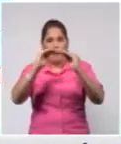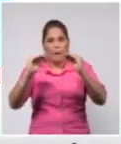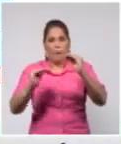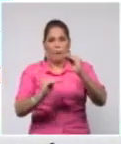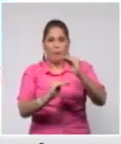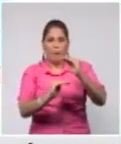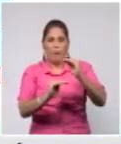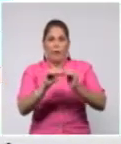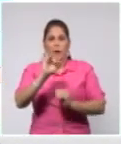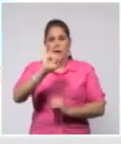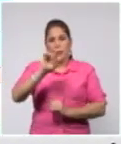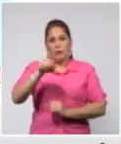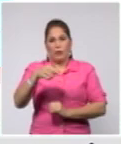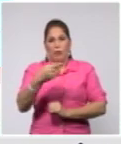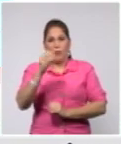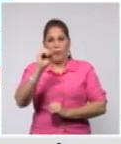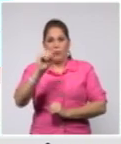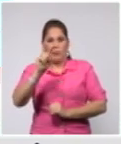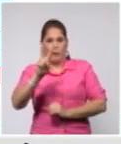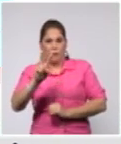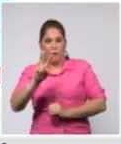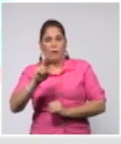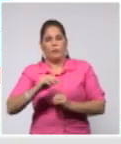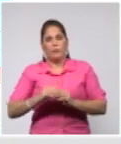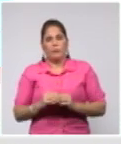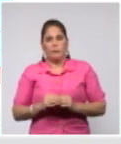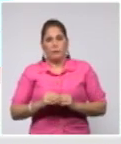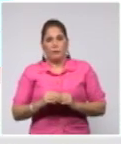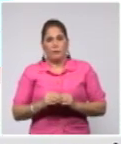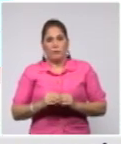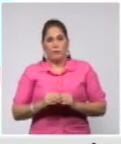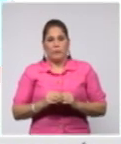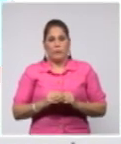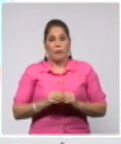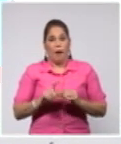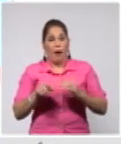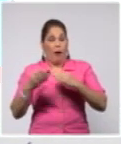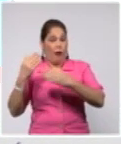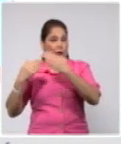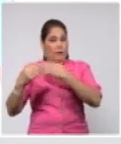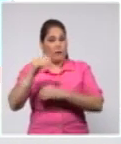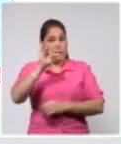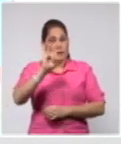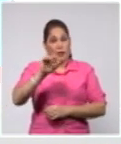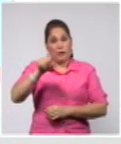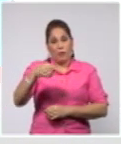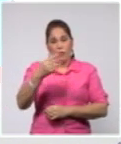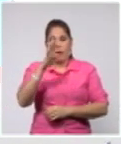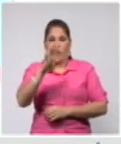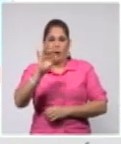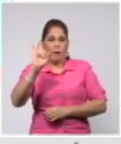per 100,000 inhabitants over the last 15 days, standing at